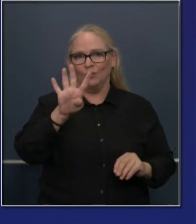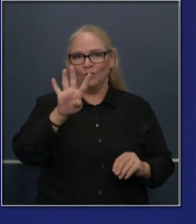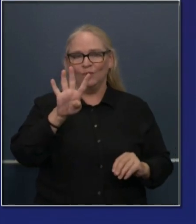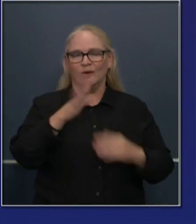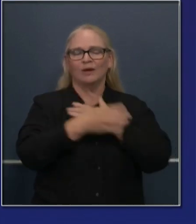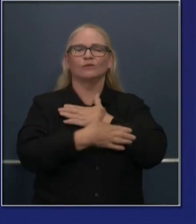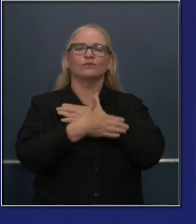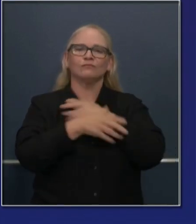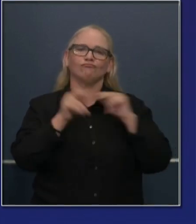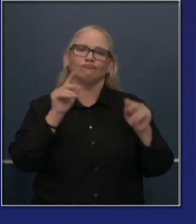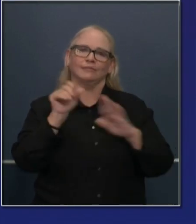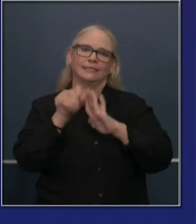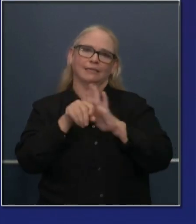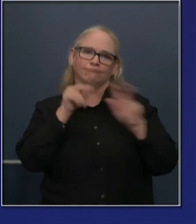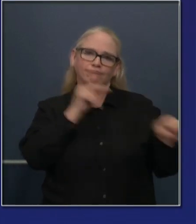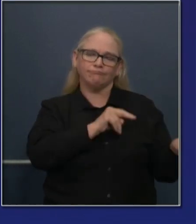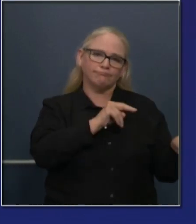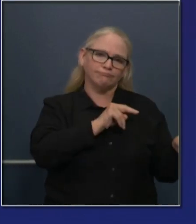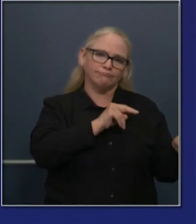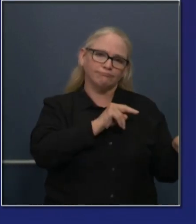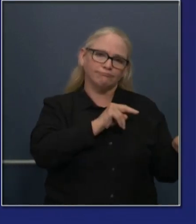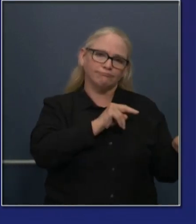well north of 90%.